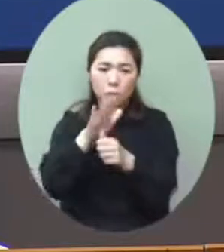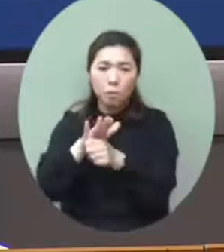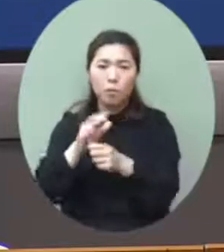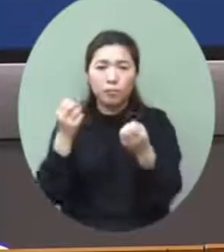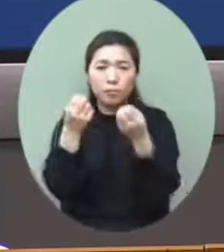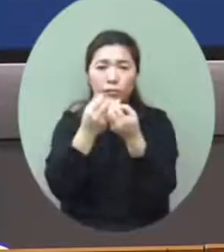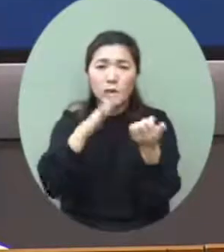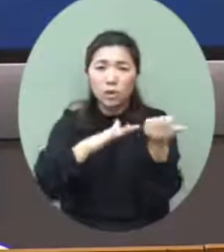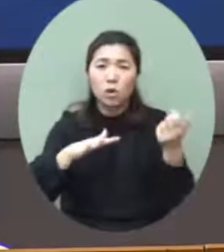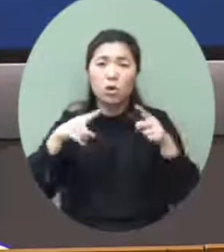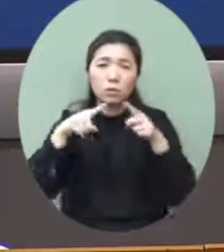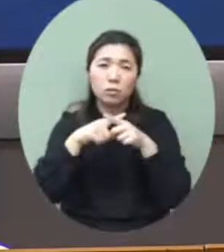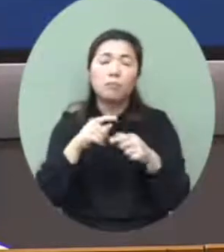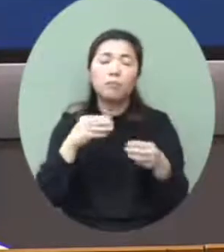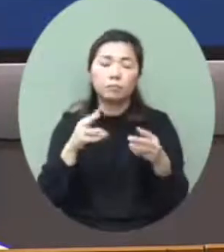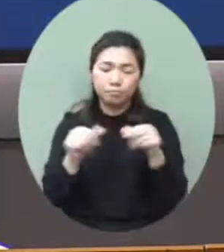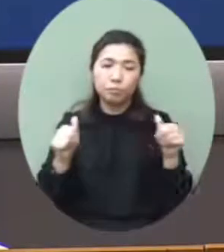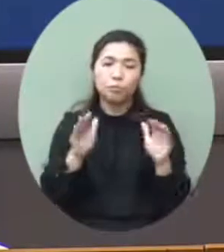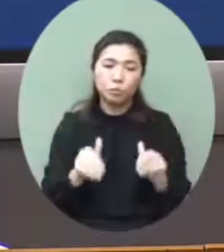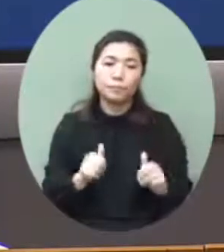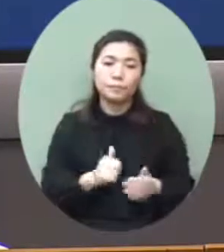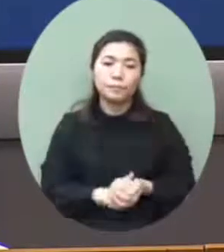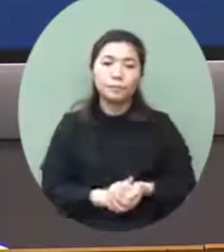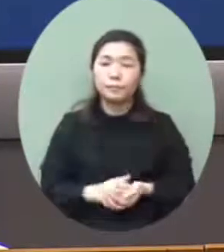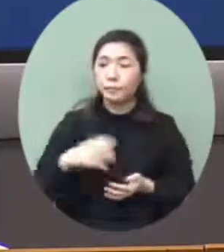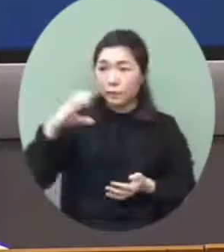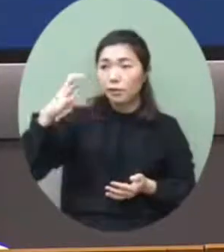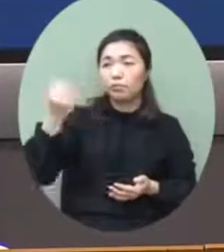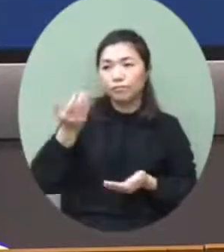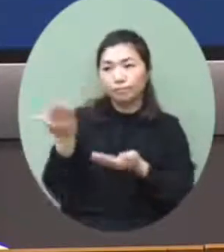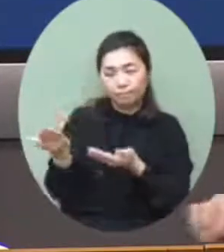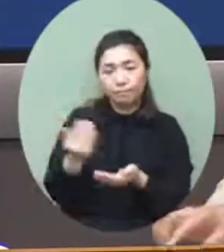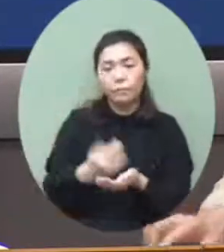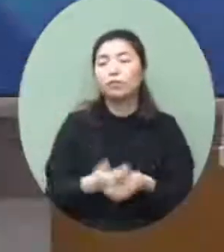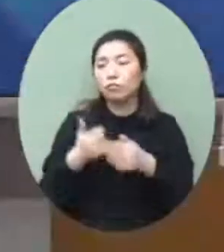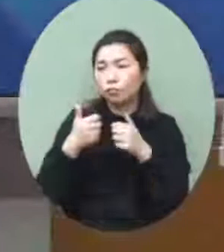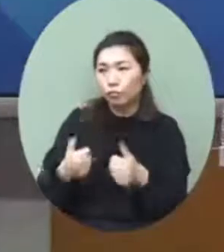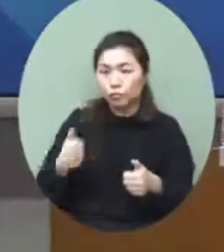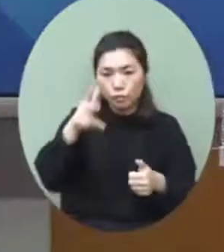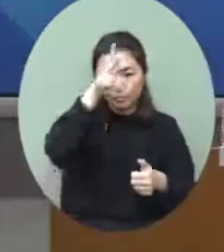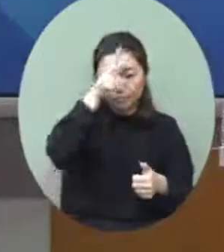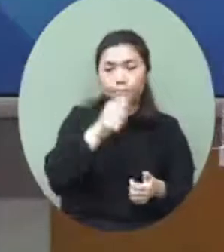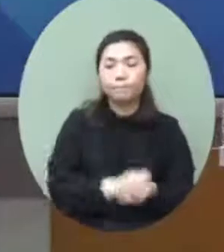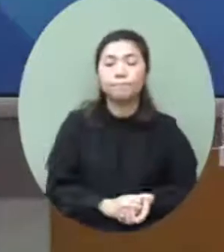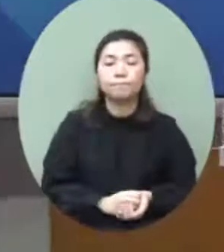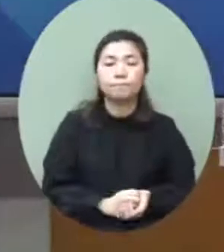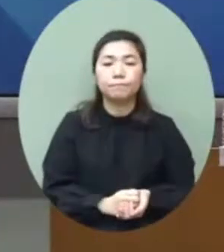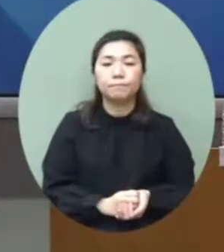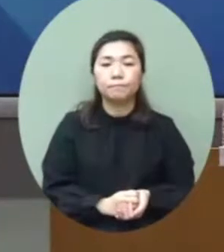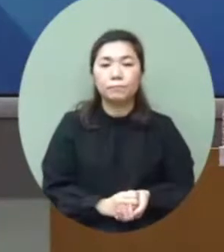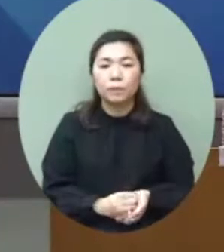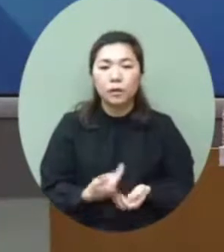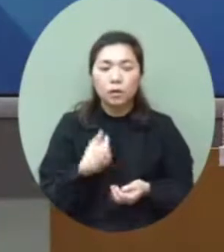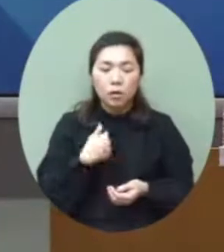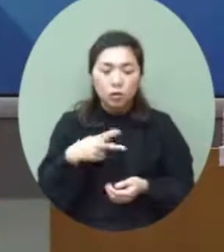learn about them, we'll do our utmost to help people affected and also the community to tackle them.